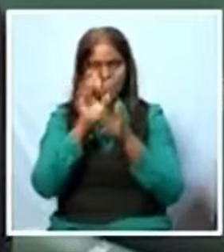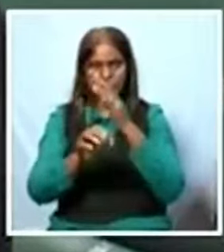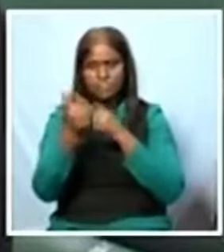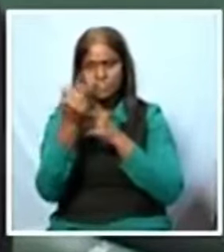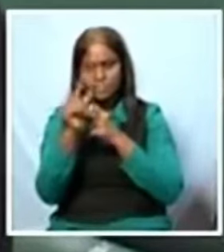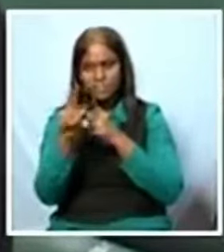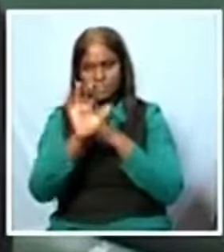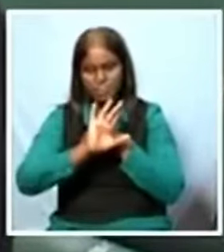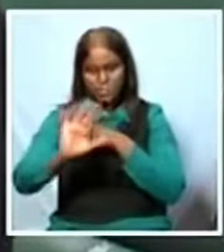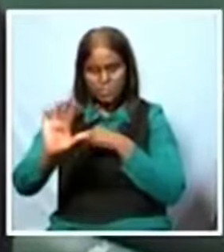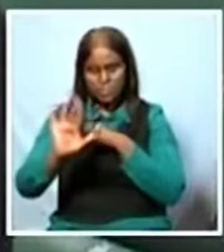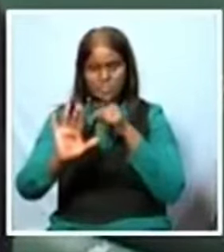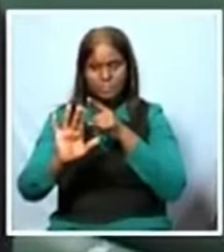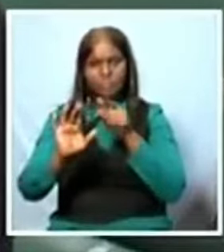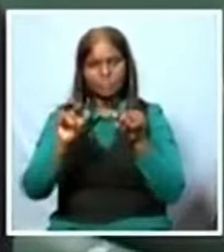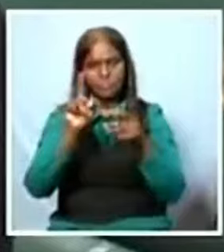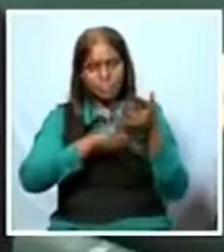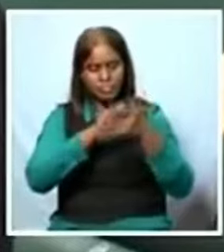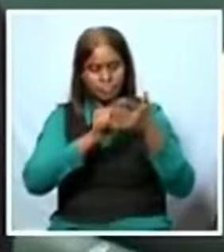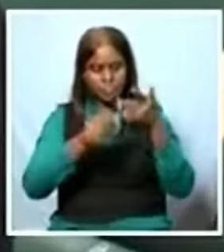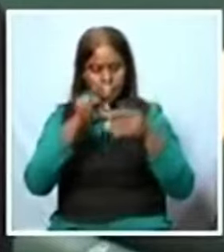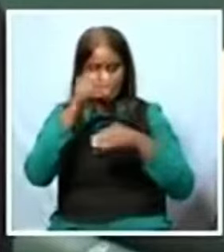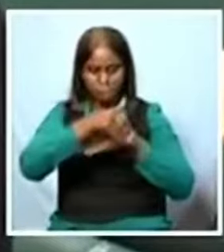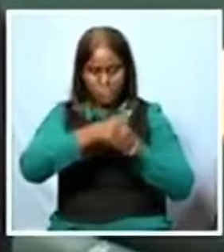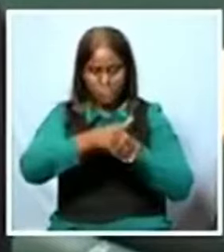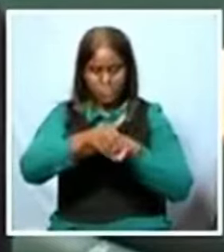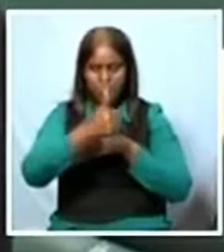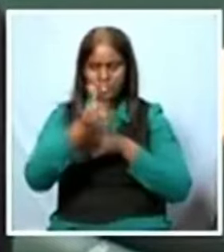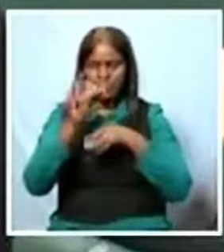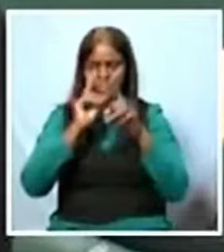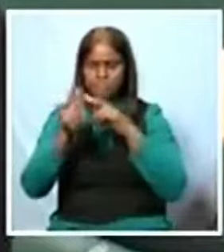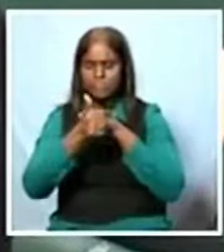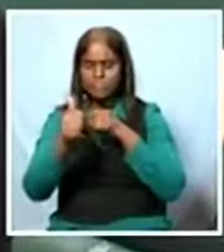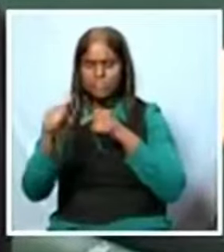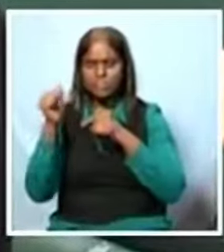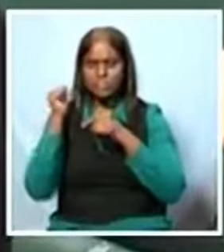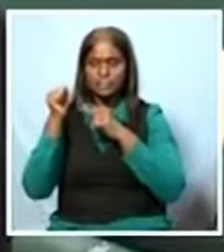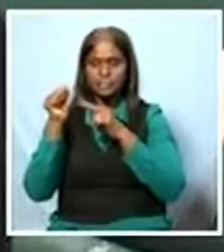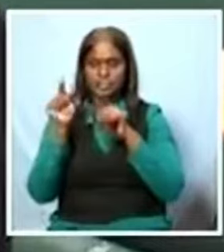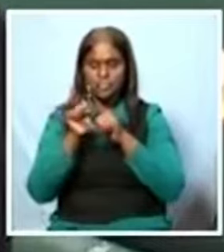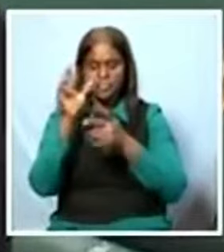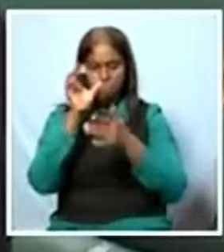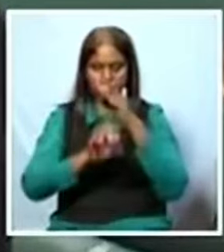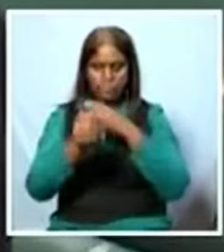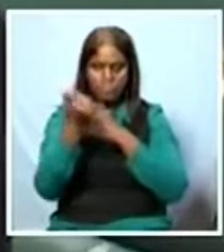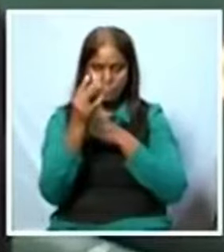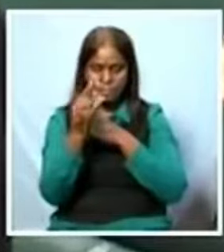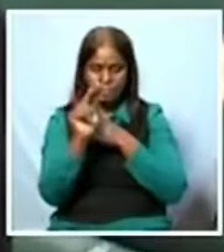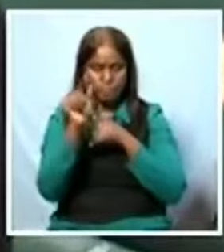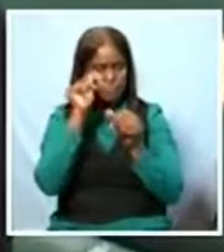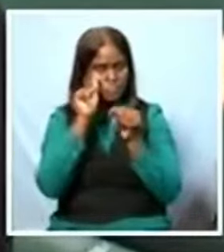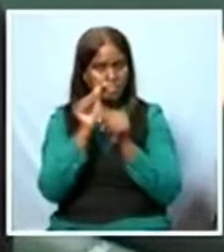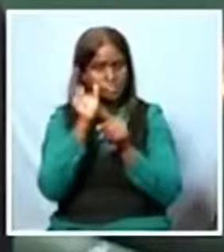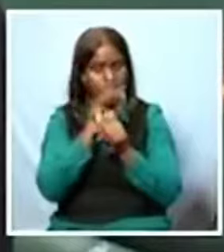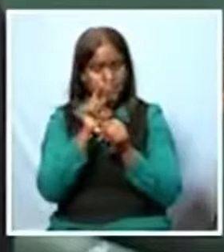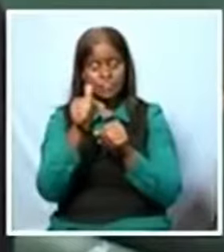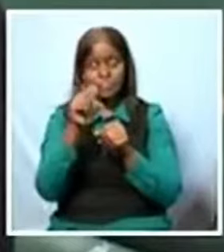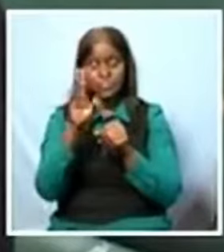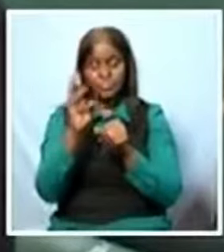15, suspension or cancellation of registration. Any debate, any objection? Clause 15 is agreed to. Clause